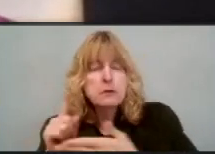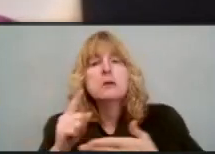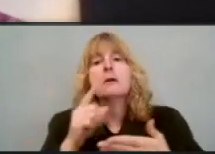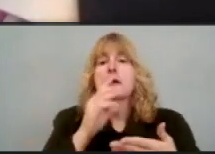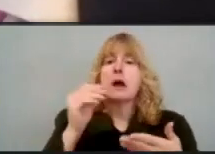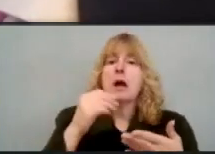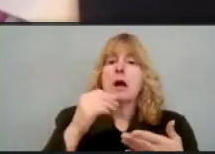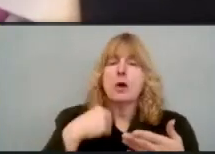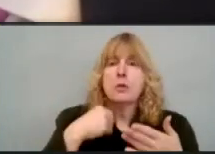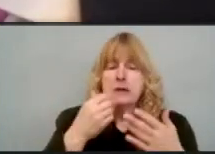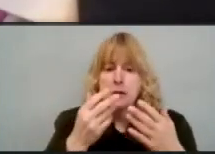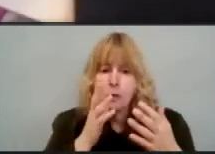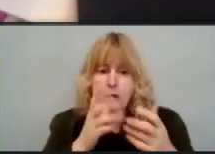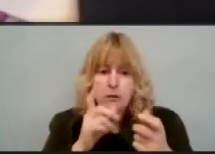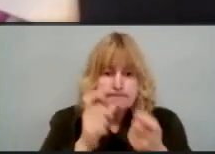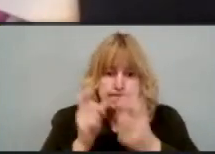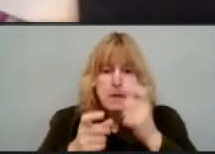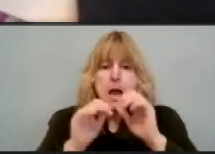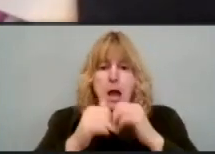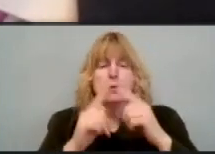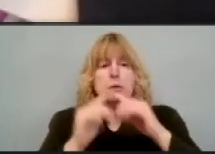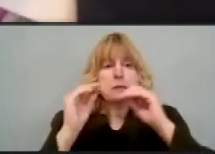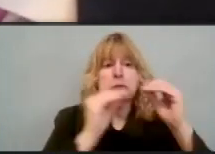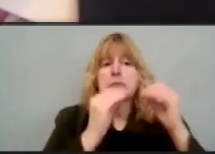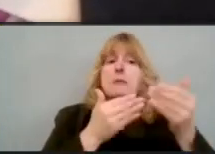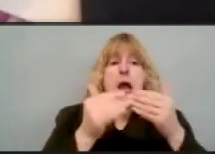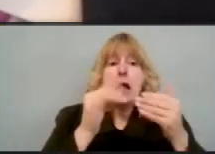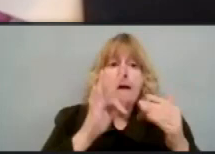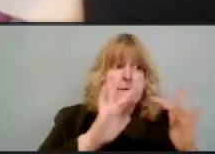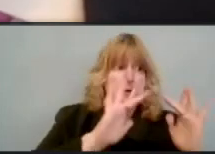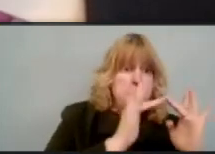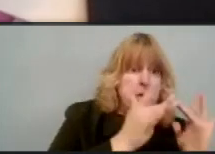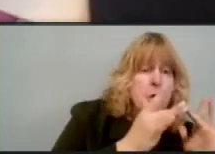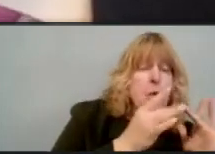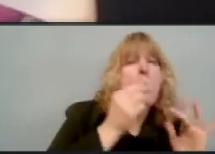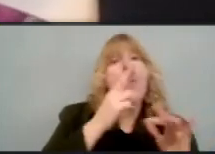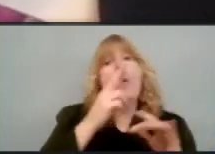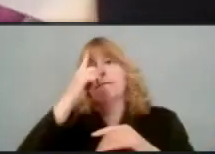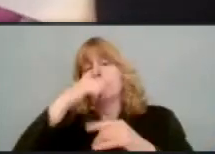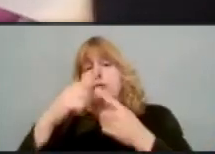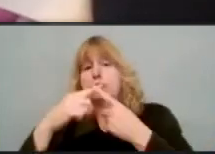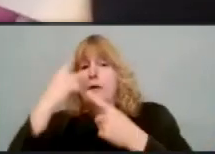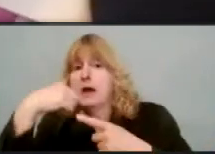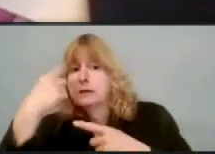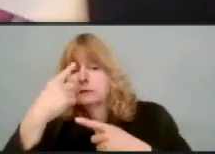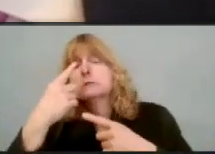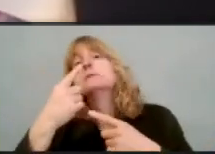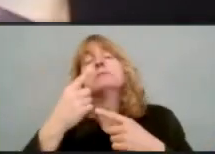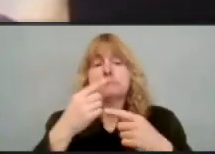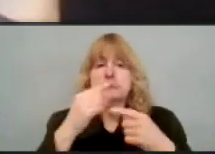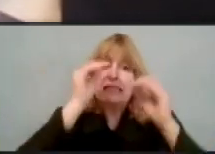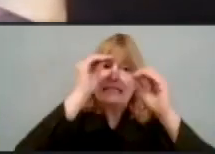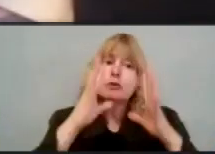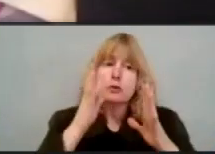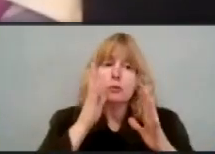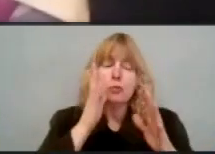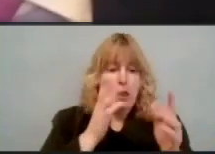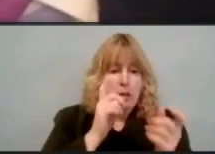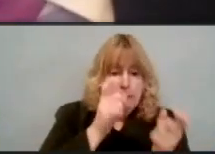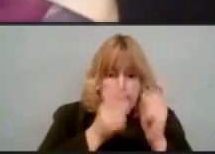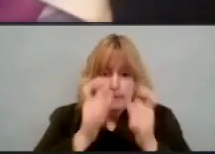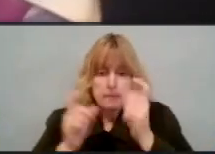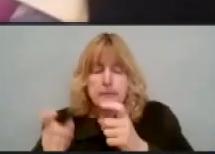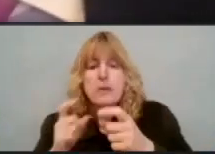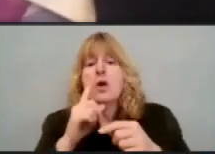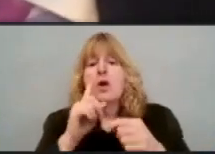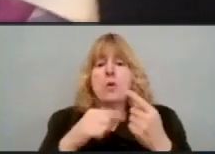person, or for our schools that began in remote, the teachers providing that as well. And as we start to